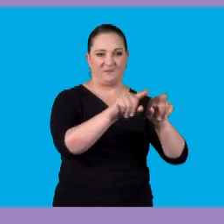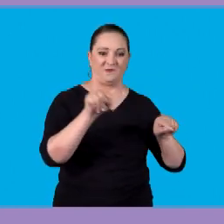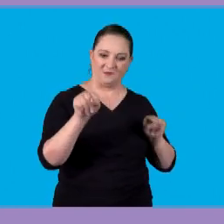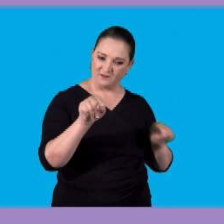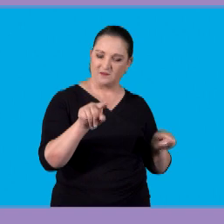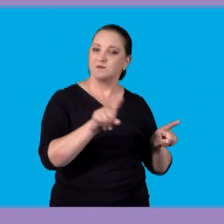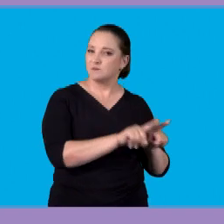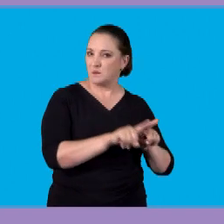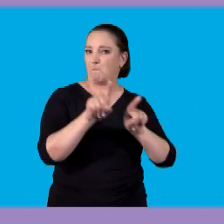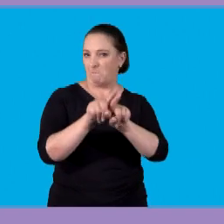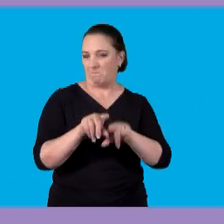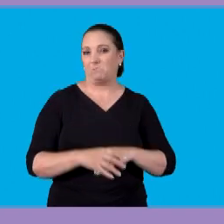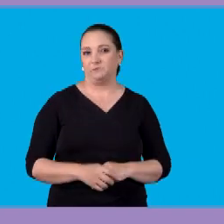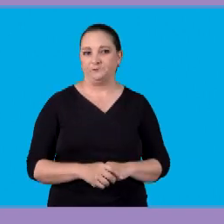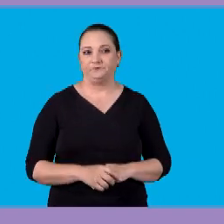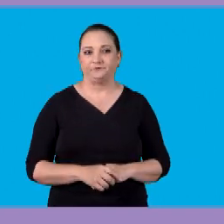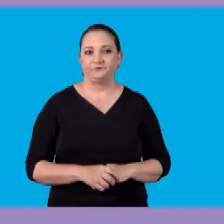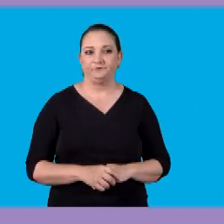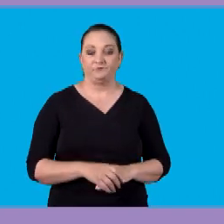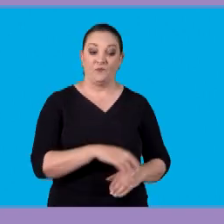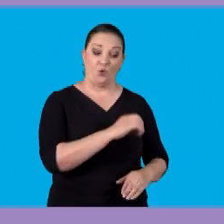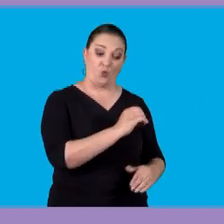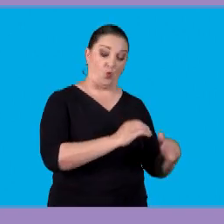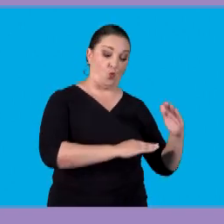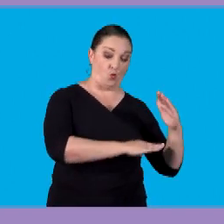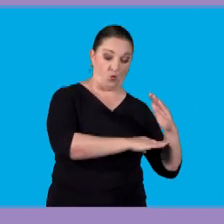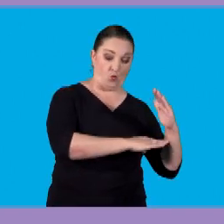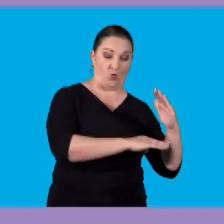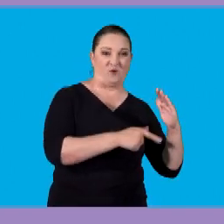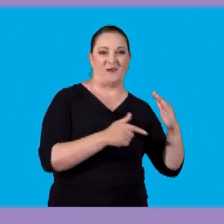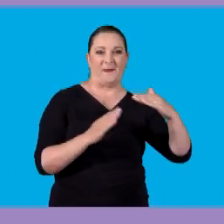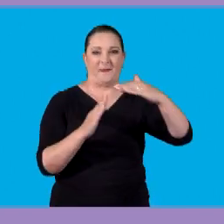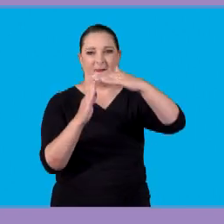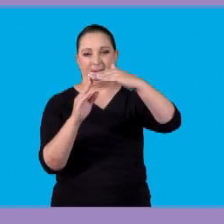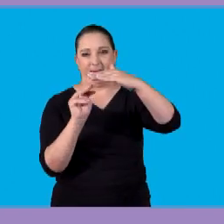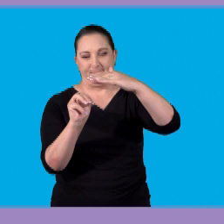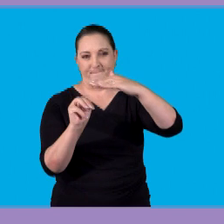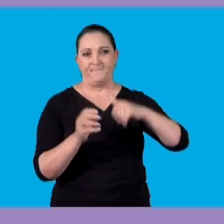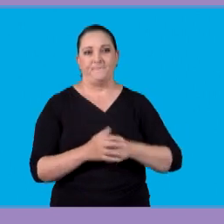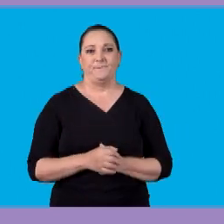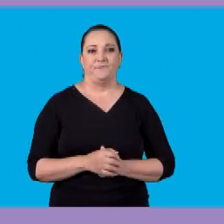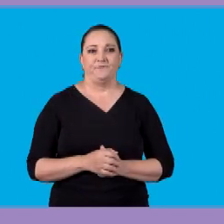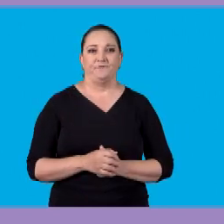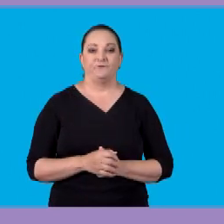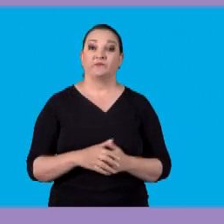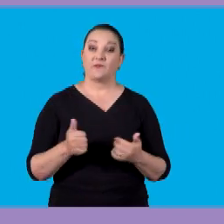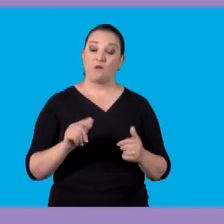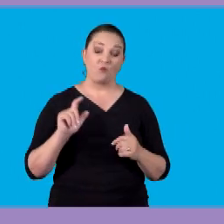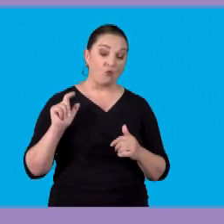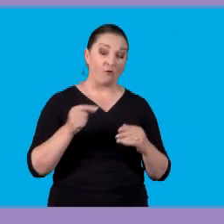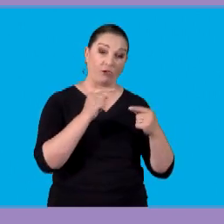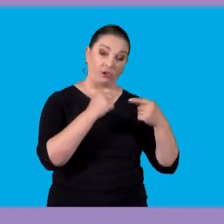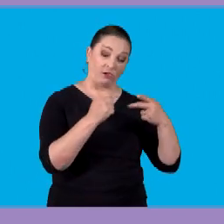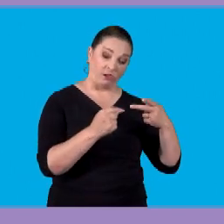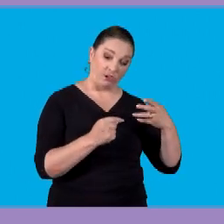will be the same for the other two opposite angles as well, which is angle O and angle M. And those are